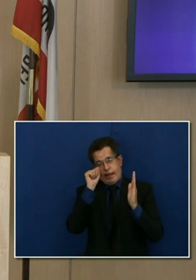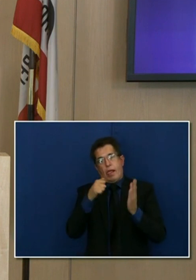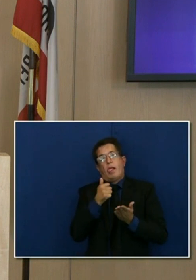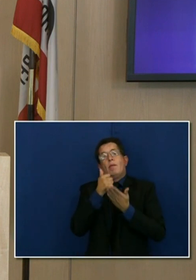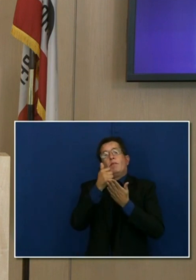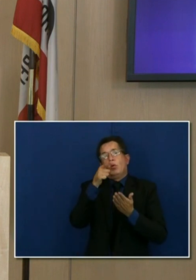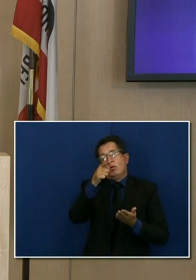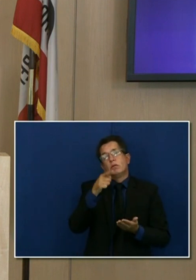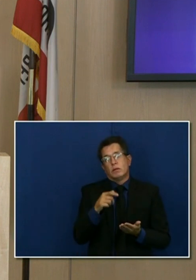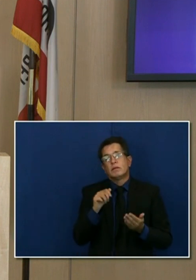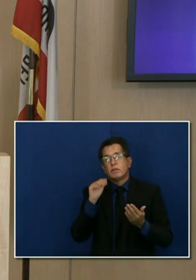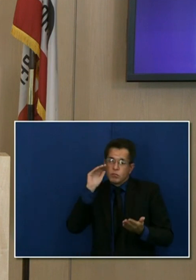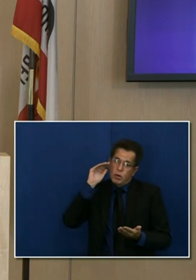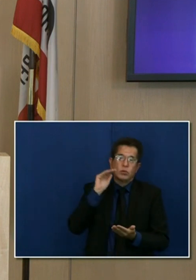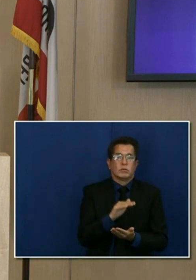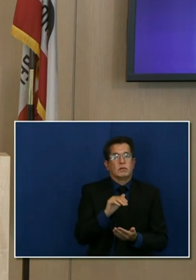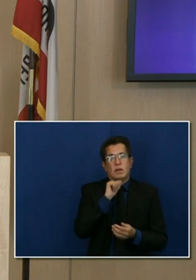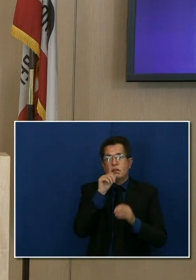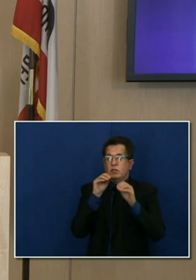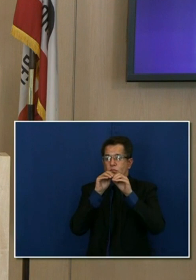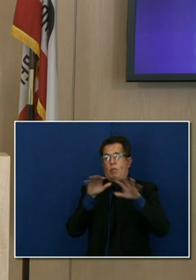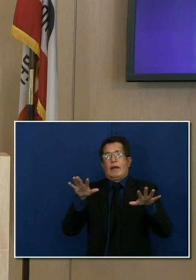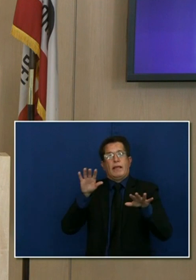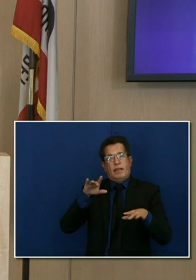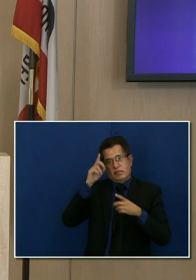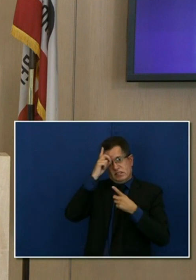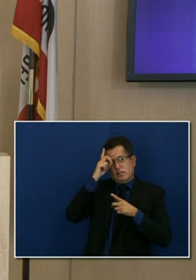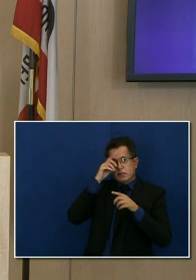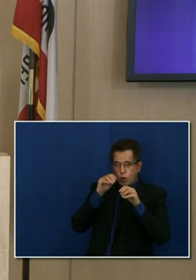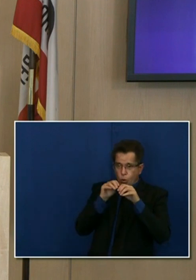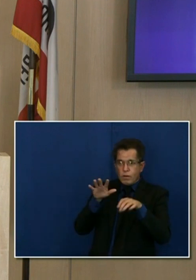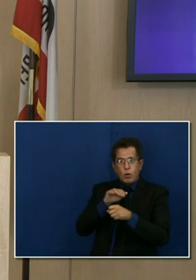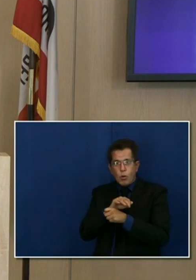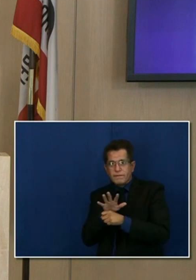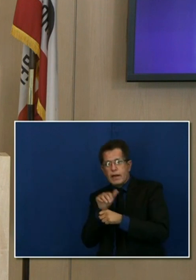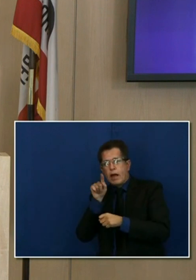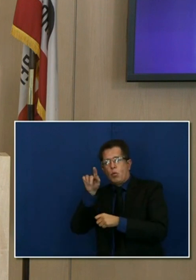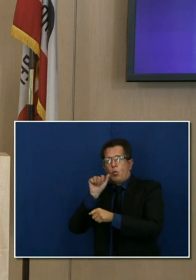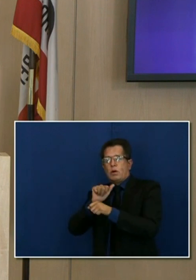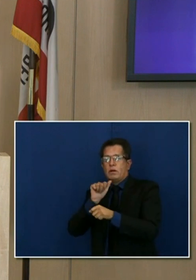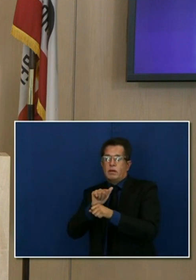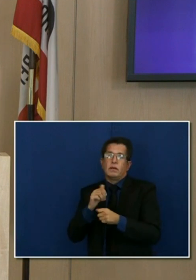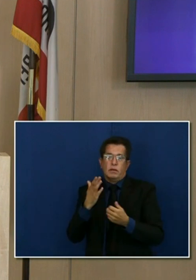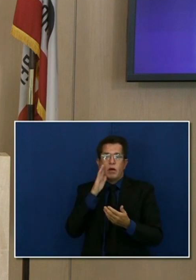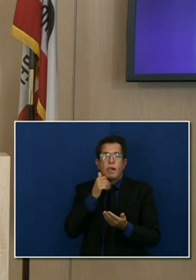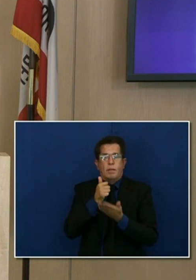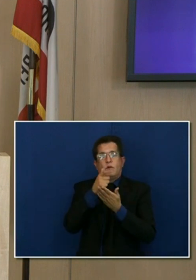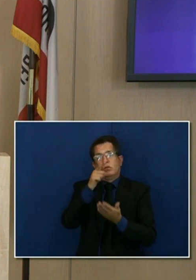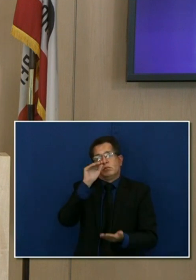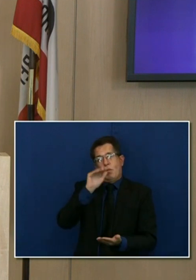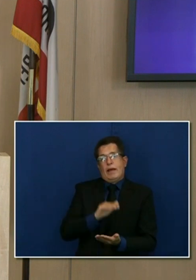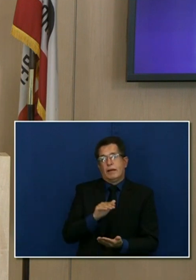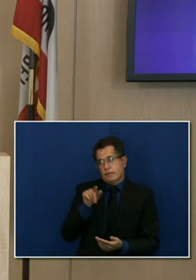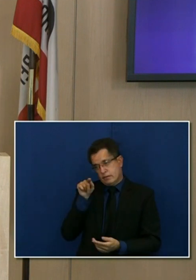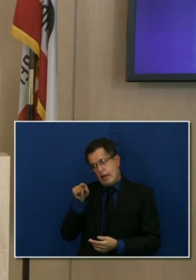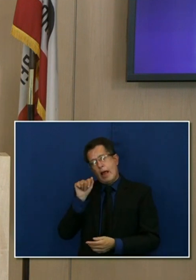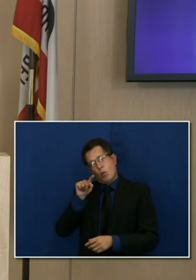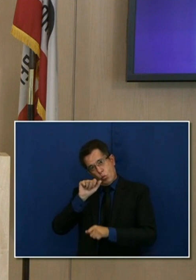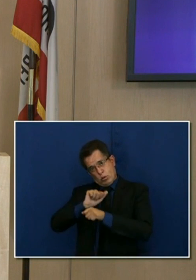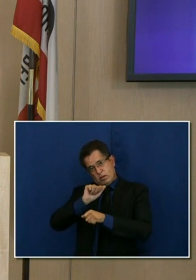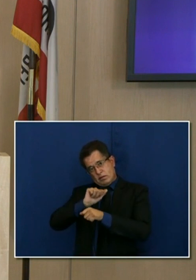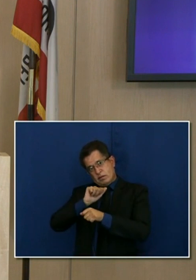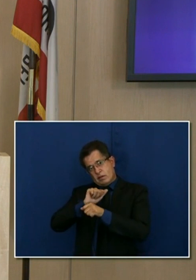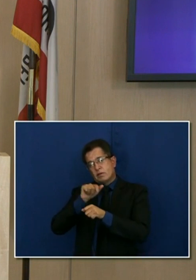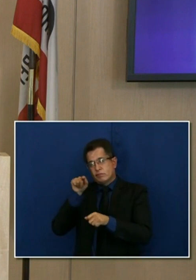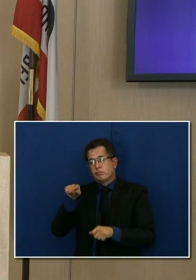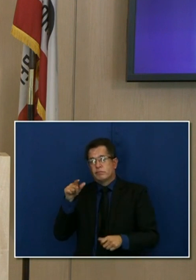help prevent the spread of COVID-19 in the work site. So as I close, I would like to